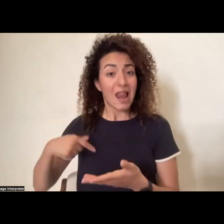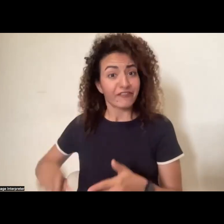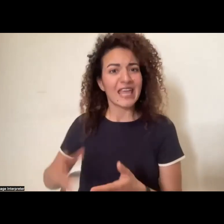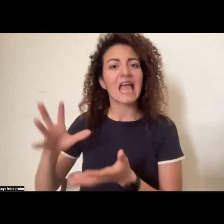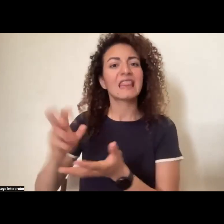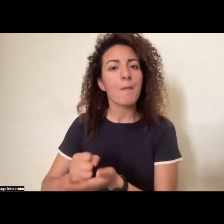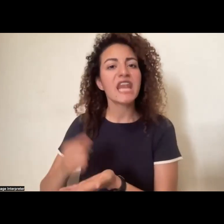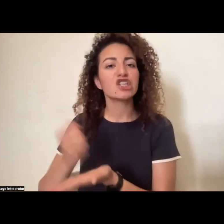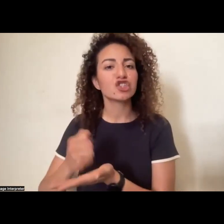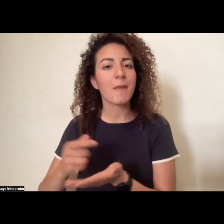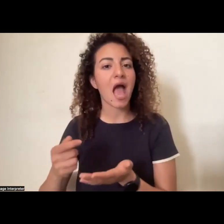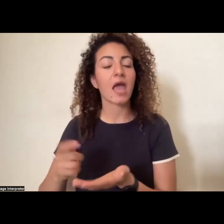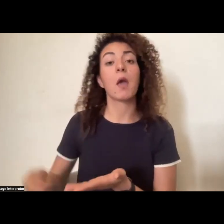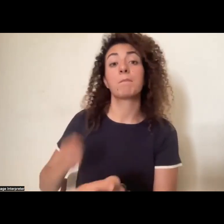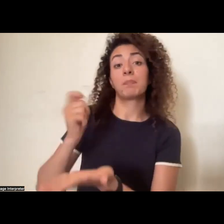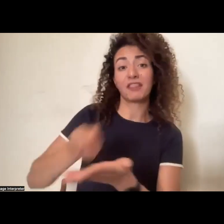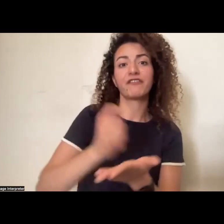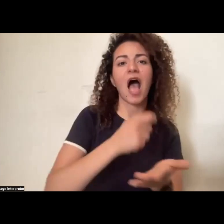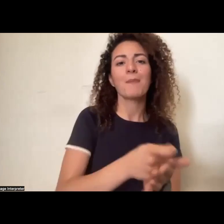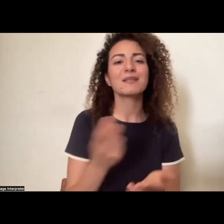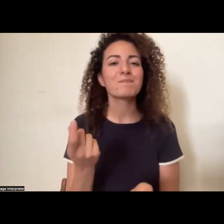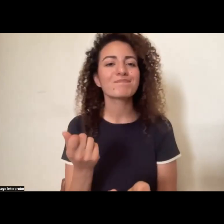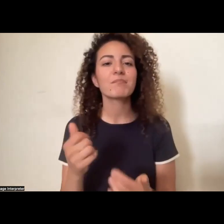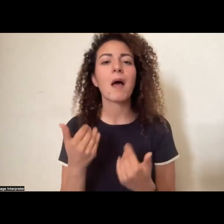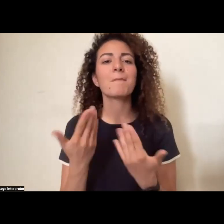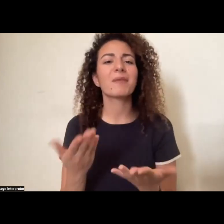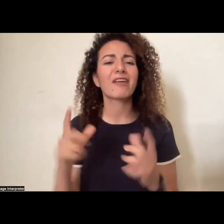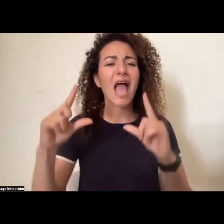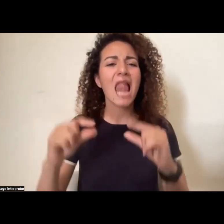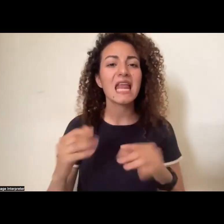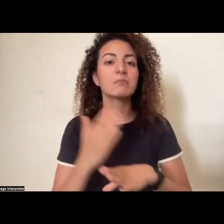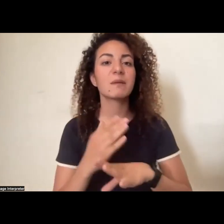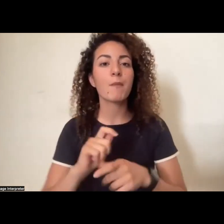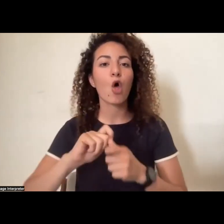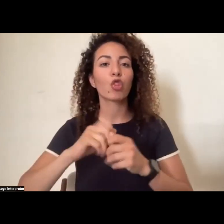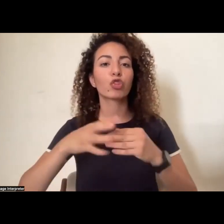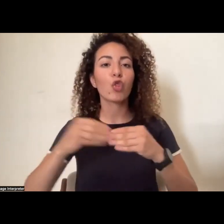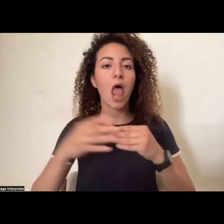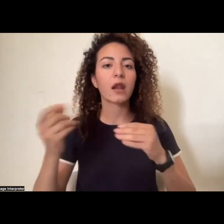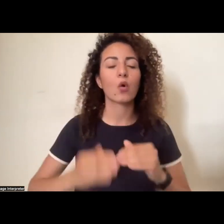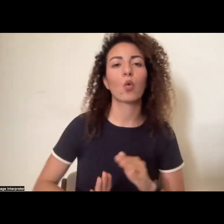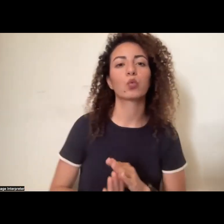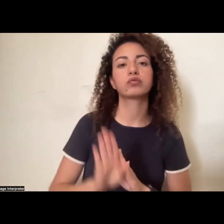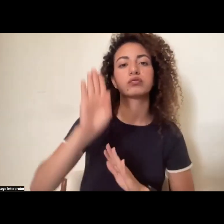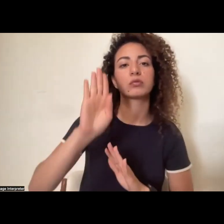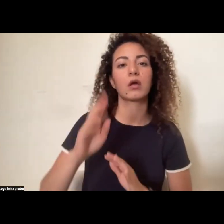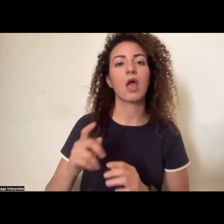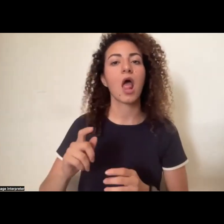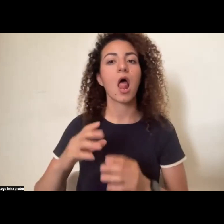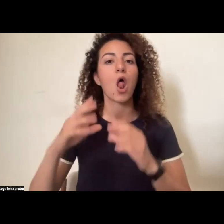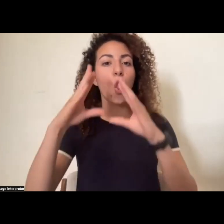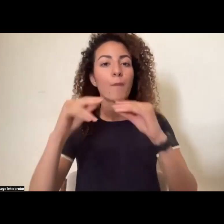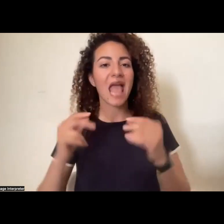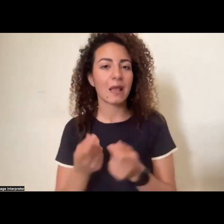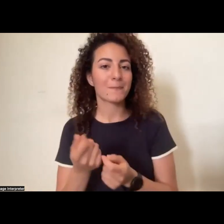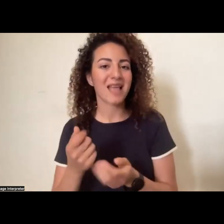the Lebanese lira, whereas all medical equipment that people with disabilities need, and the medical treatments that they often also need